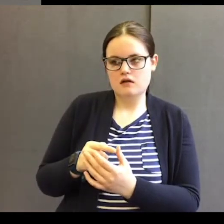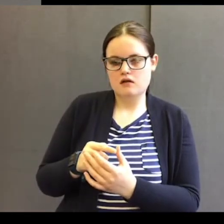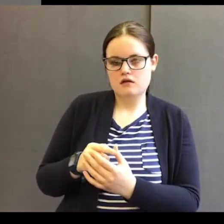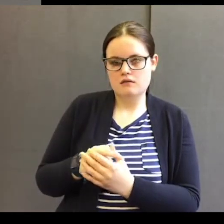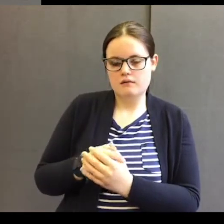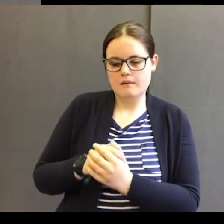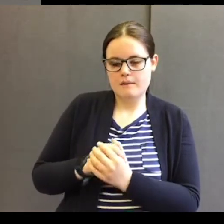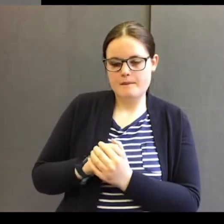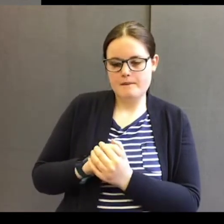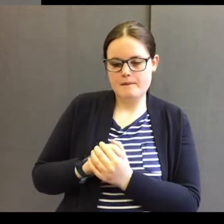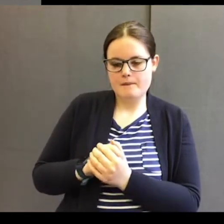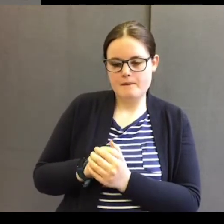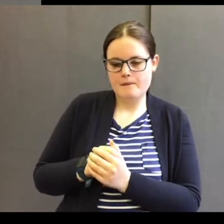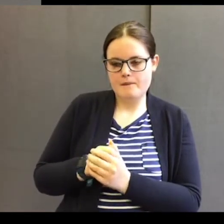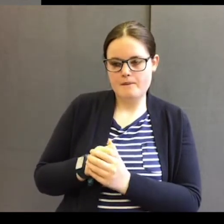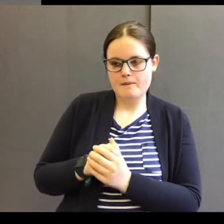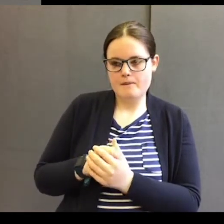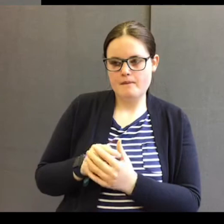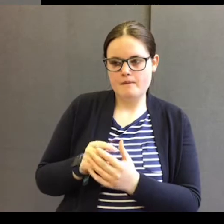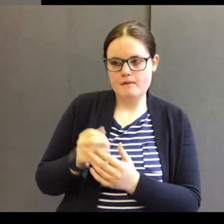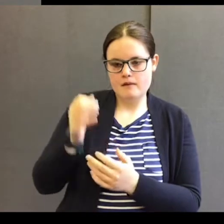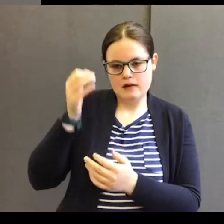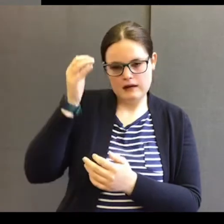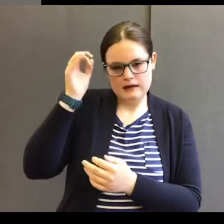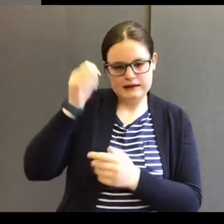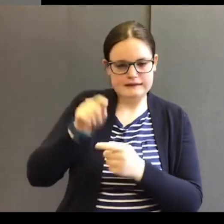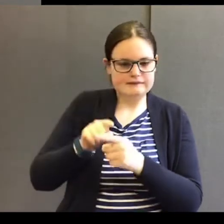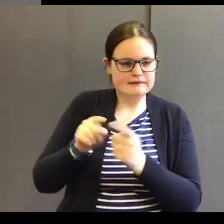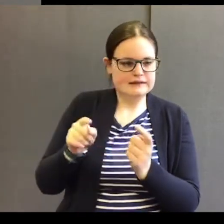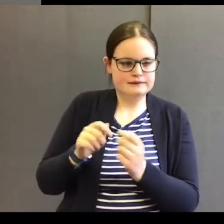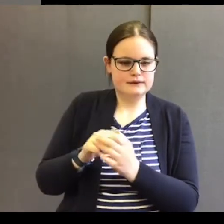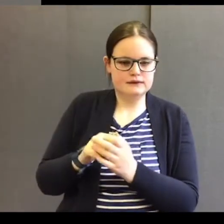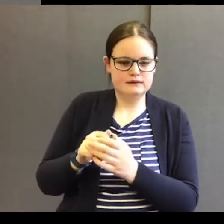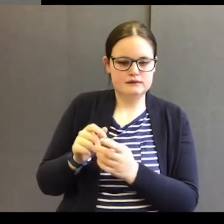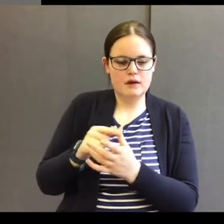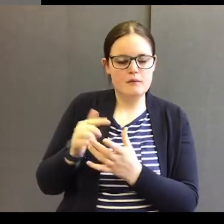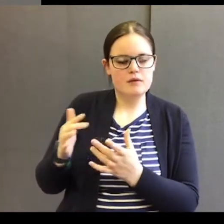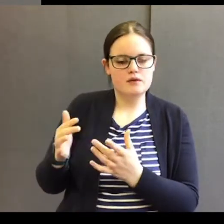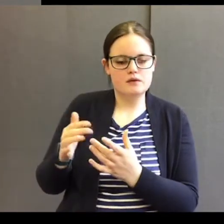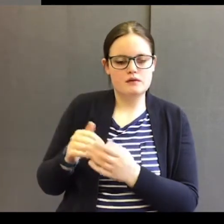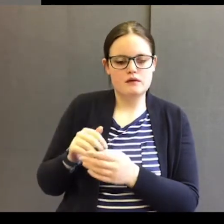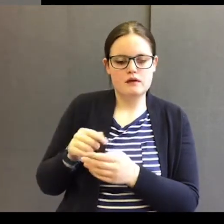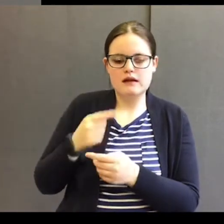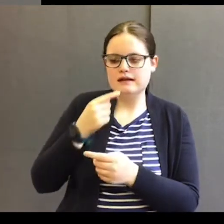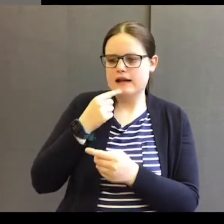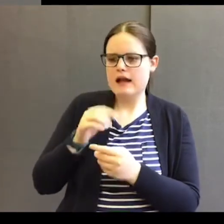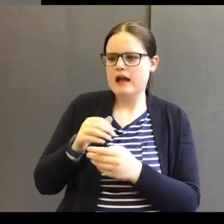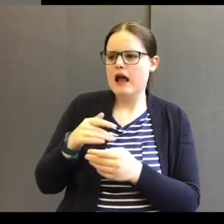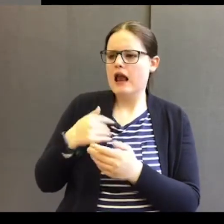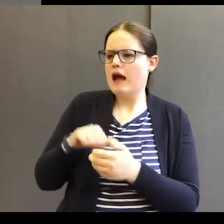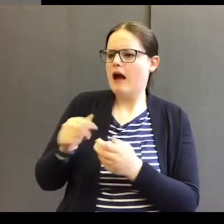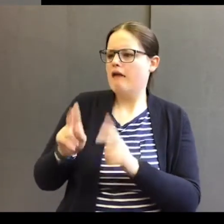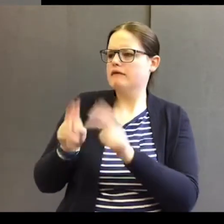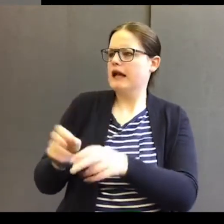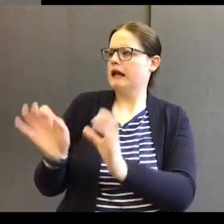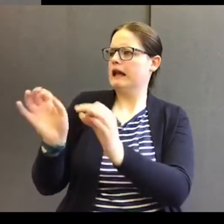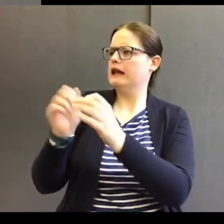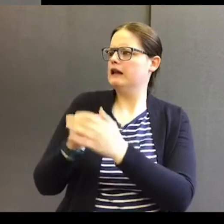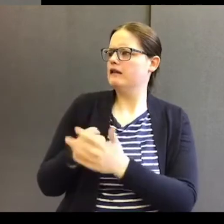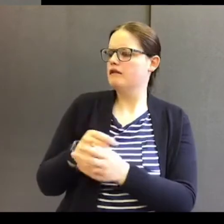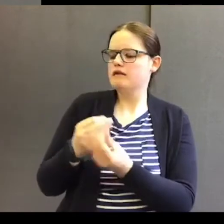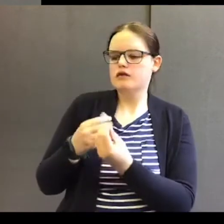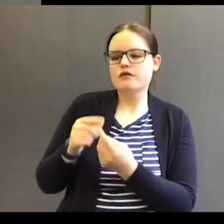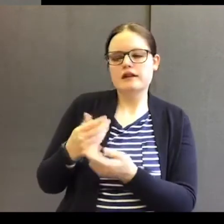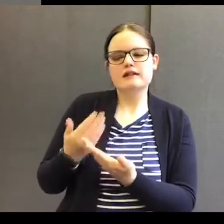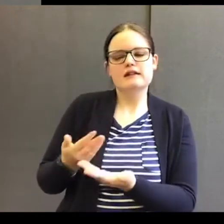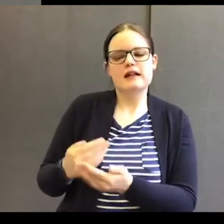the ancient secular humanists that we hear today. There is no life after death.